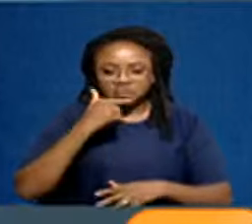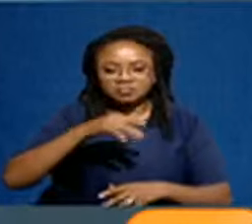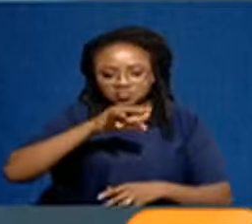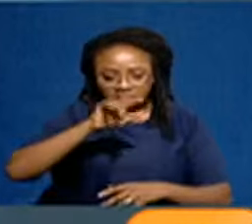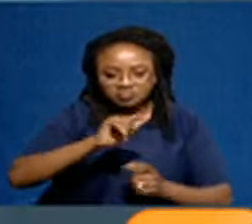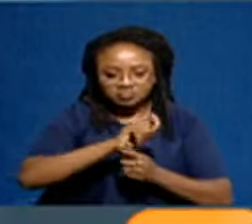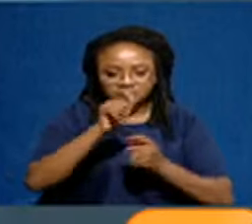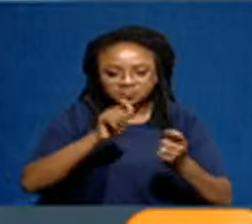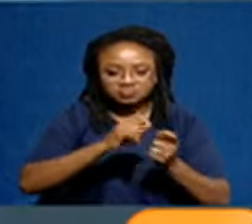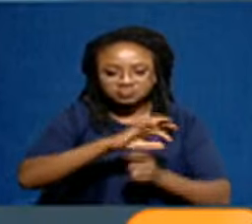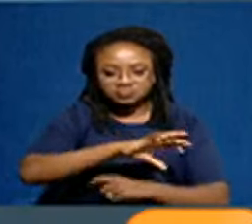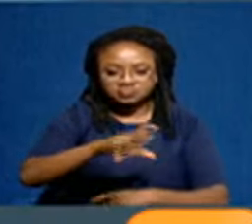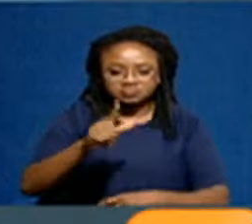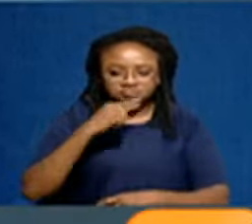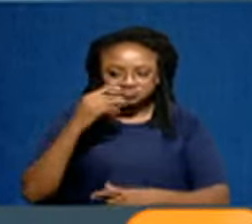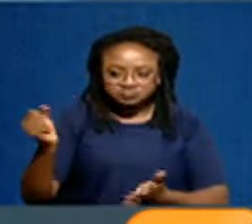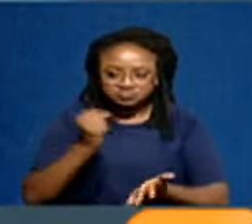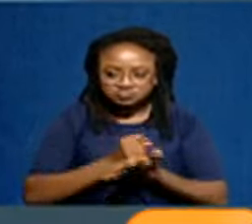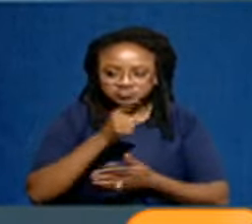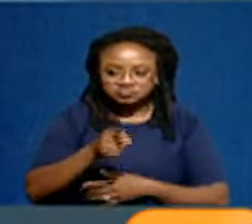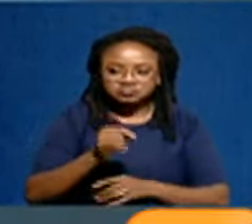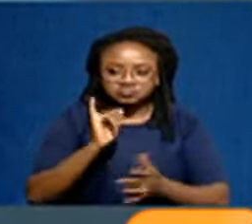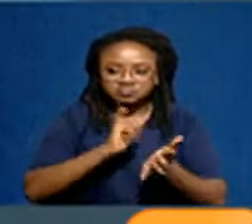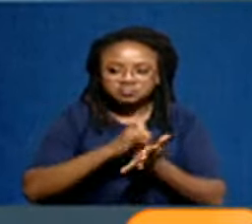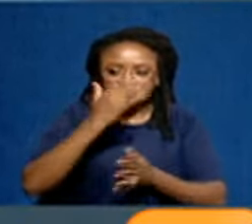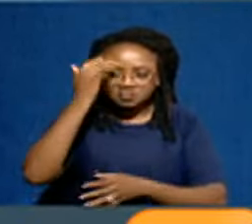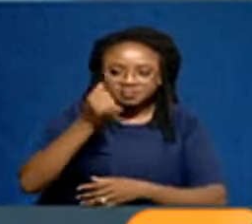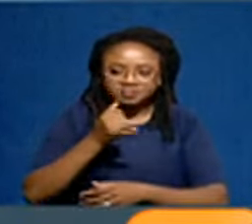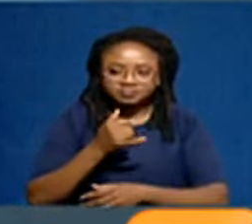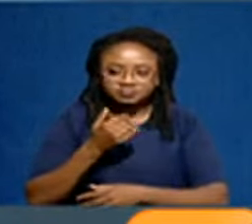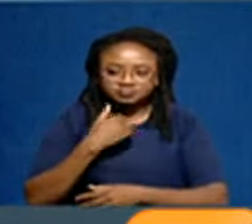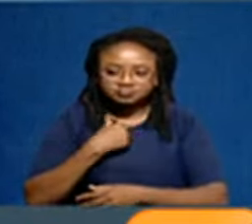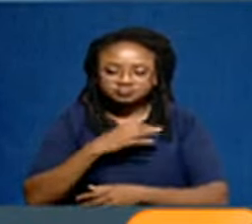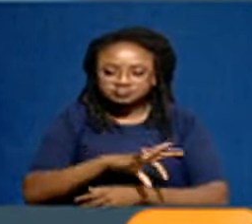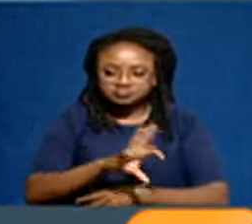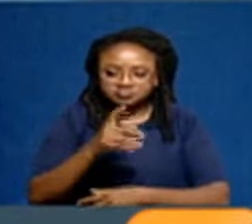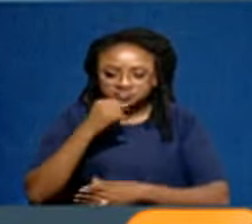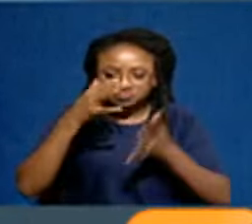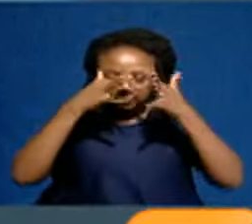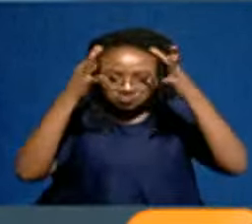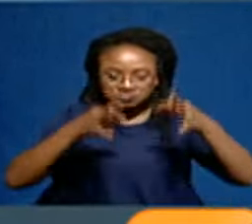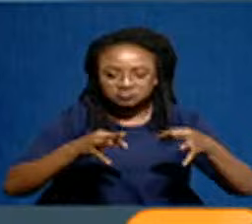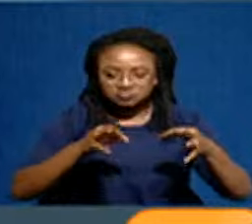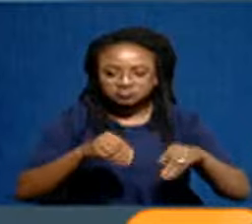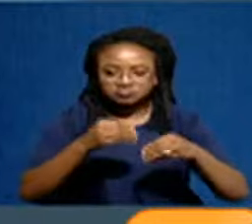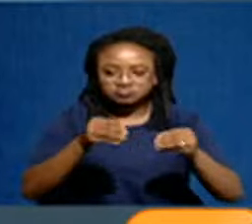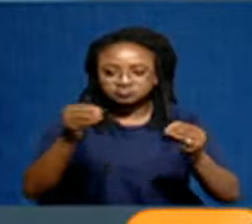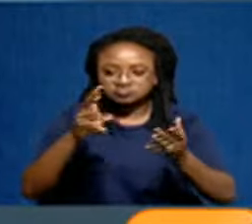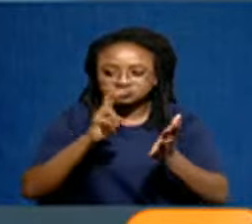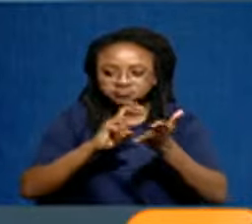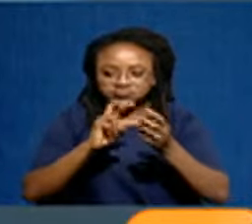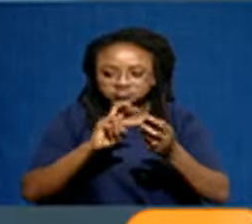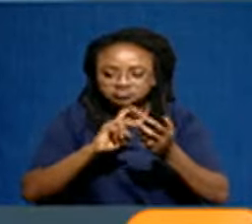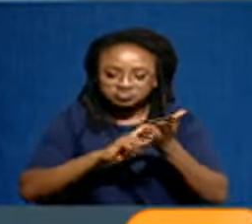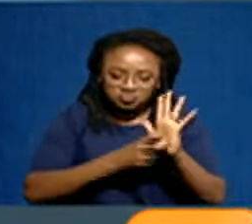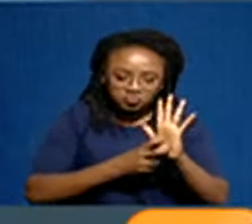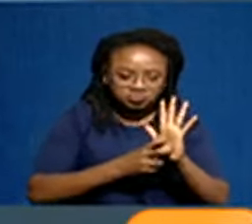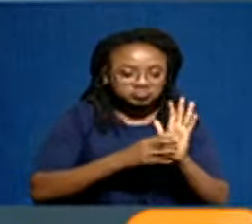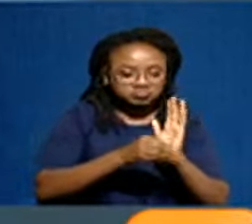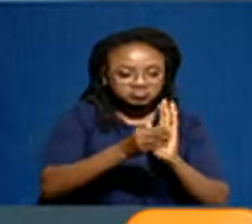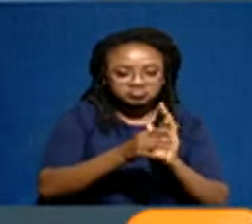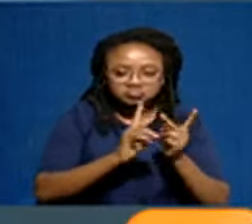Mm-hmm. And that is why you find there's counties who have decided to give contracts, the others who are